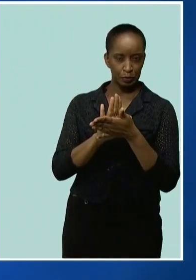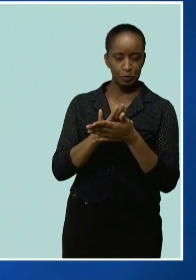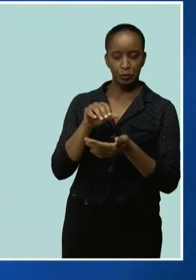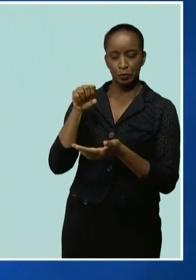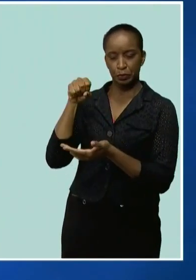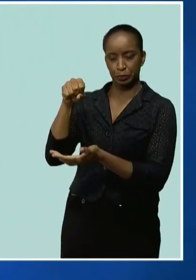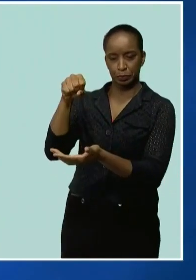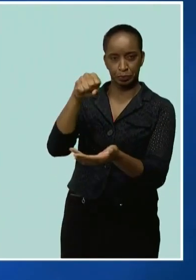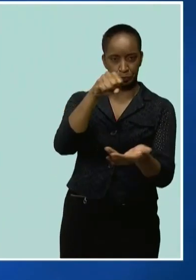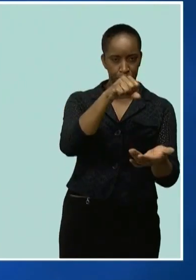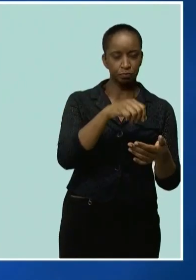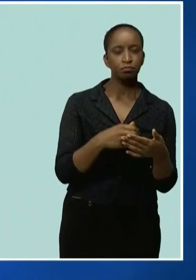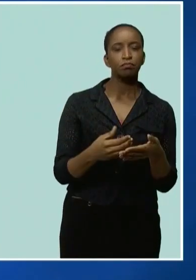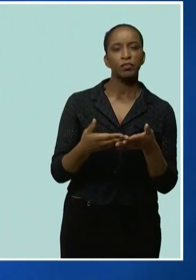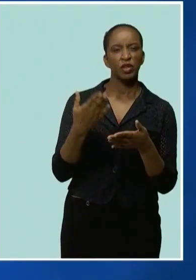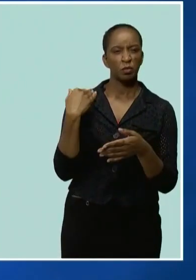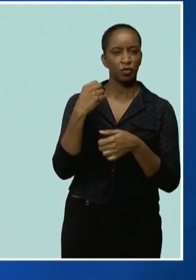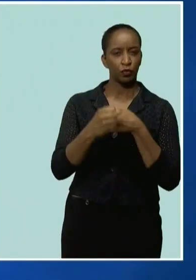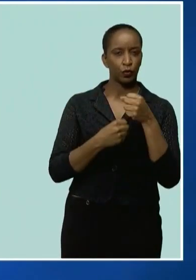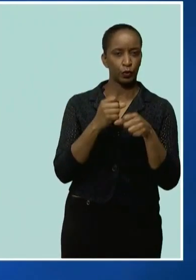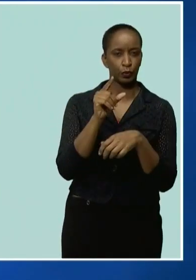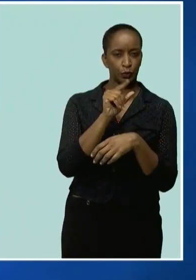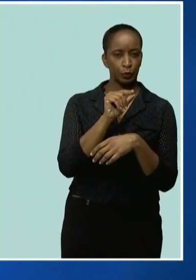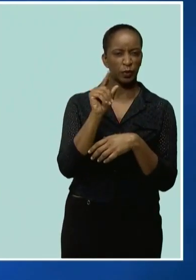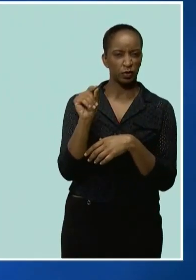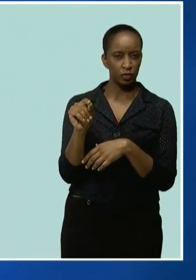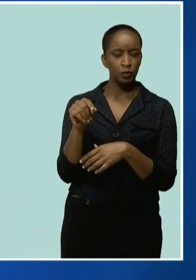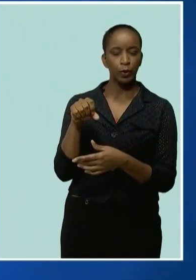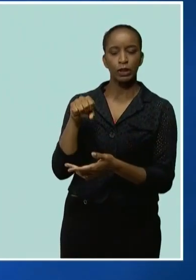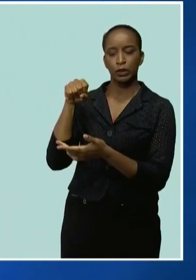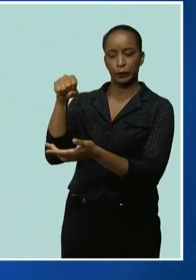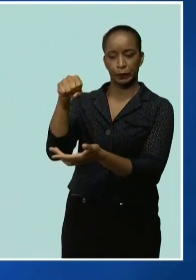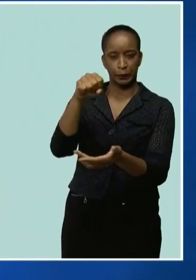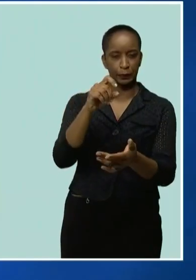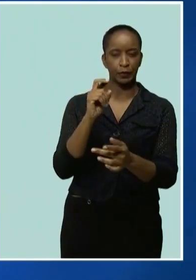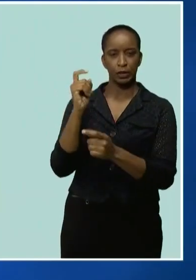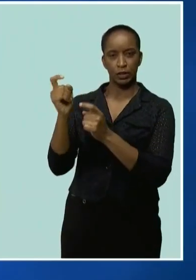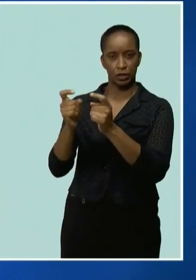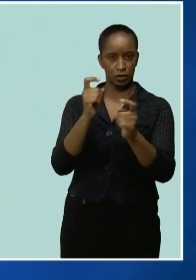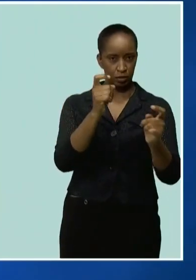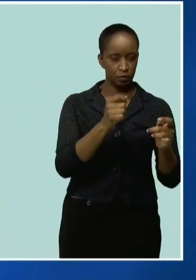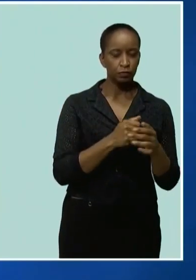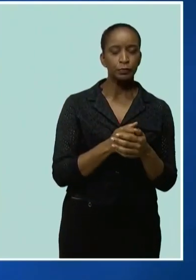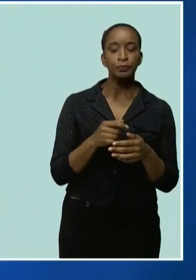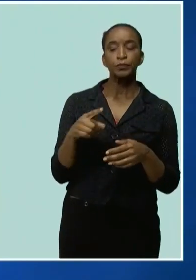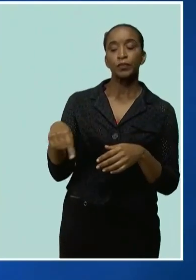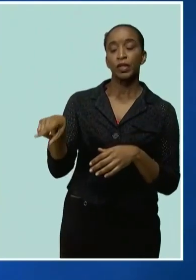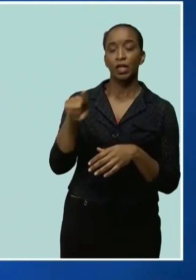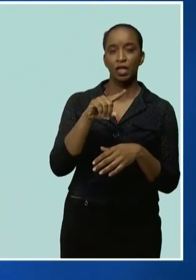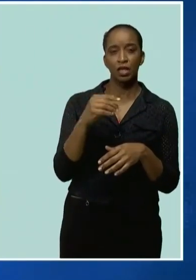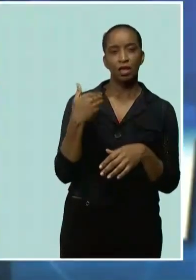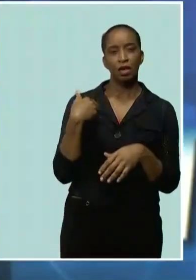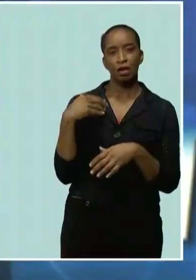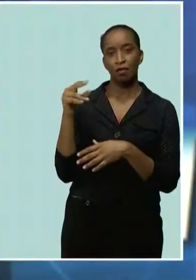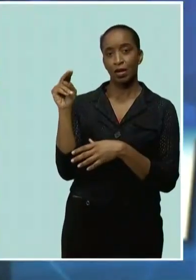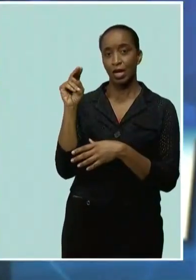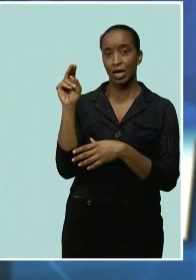first being in 2020 during the COVID-19 pandemic, targeting Barbadians living with non-communicable